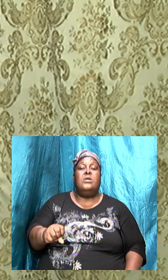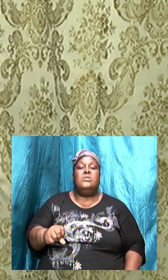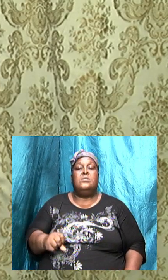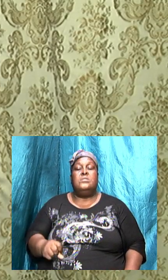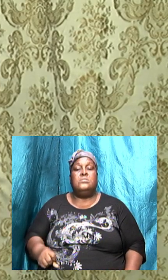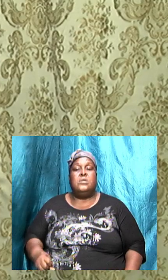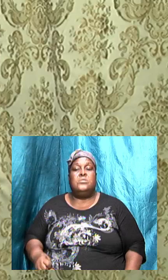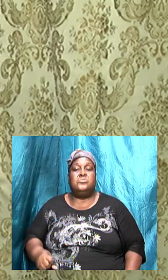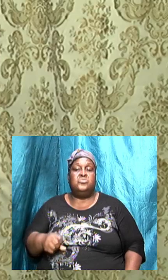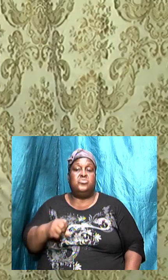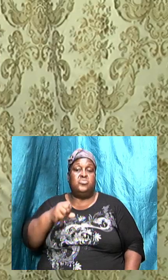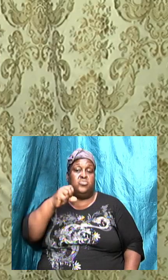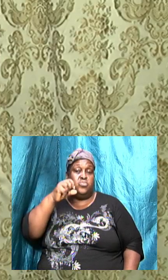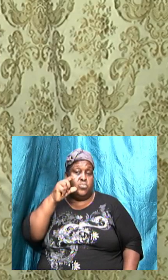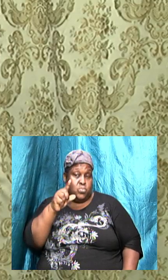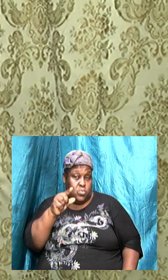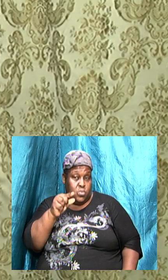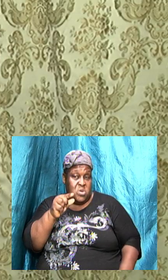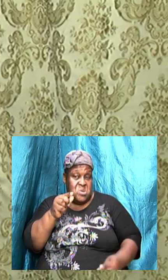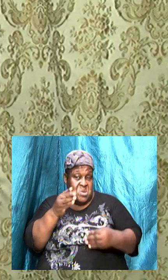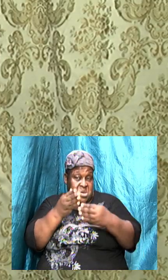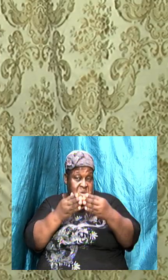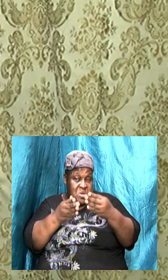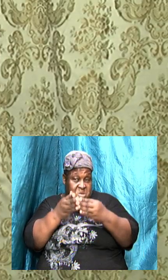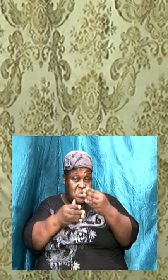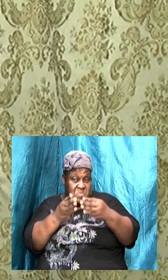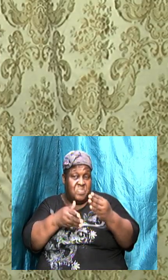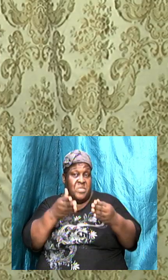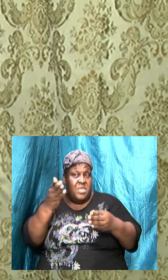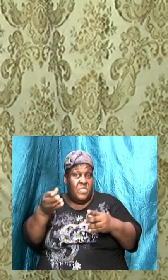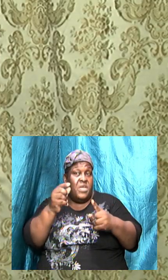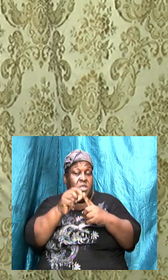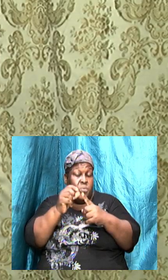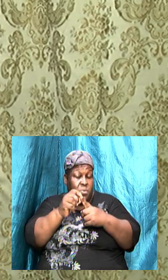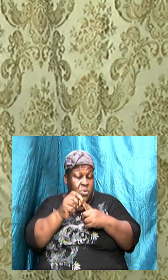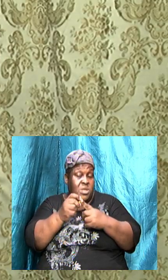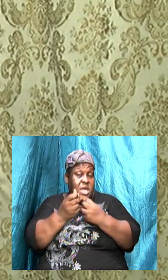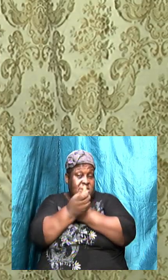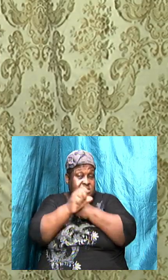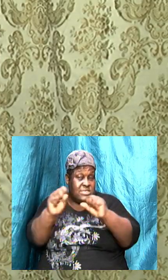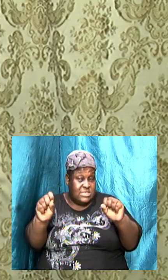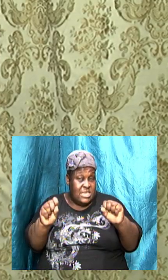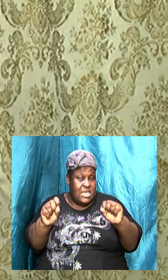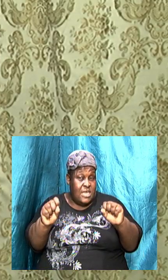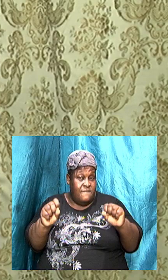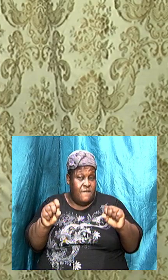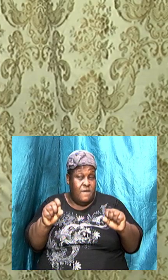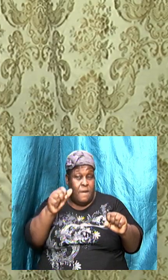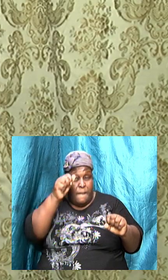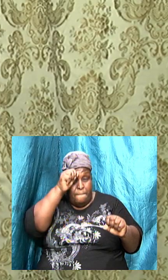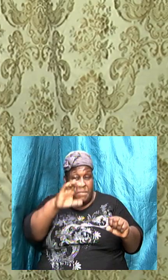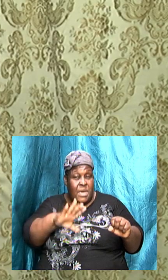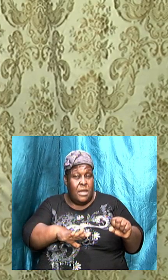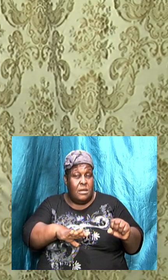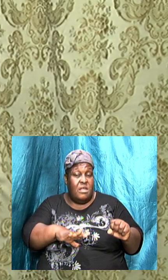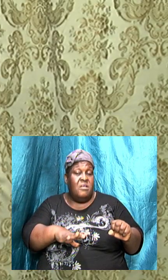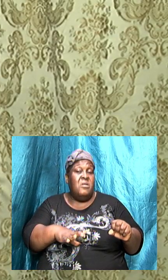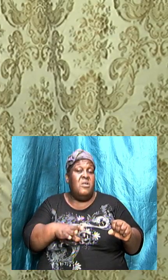two-edged. So that word can save men, or that word can cause your soul to be